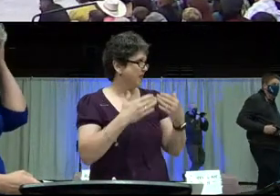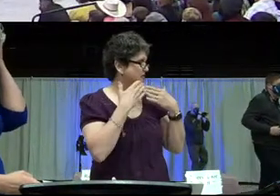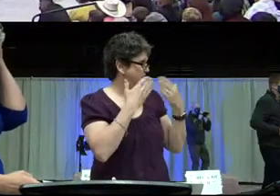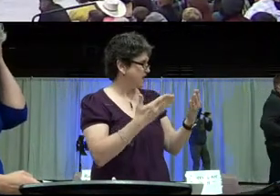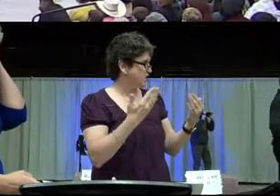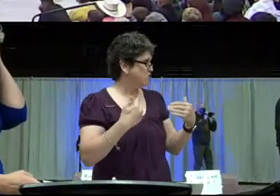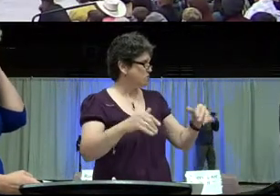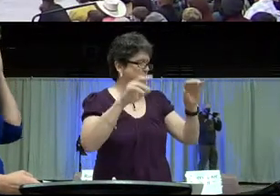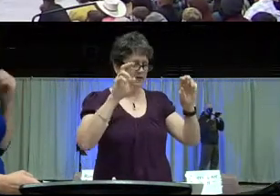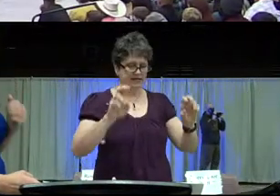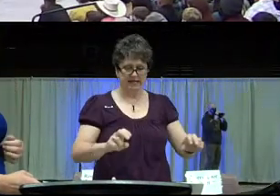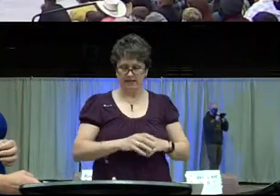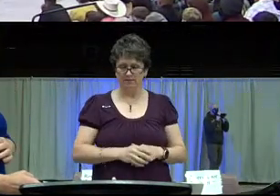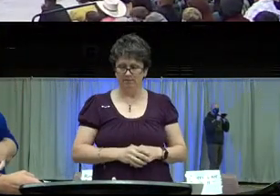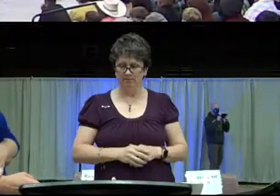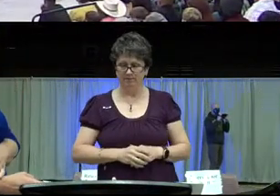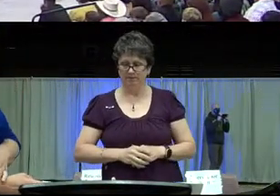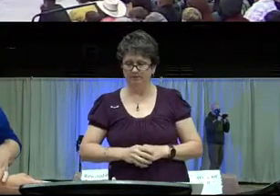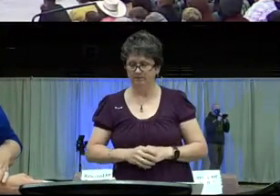Thank you. You may be seated.